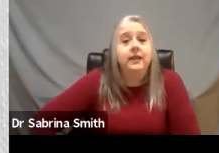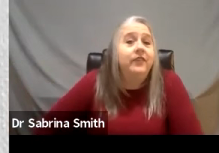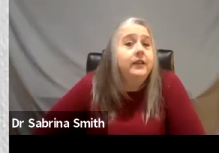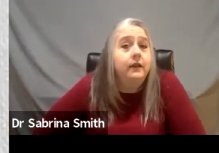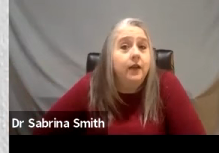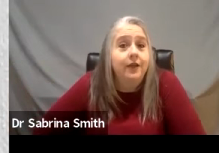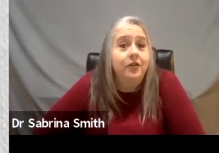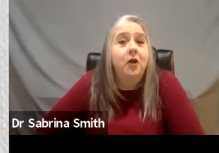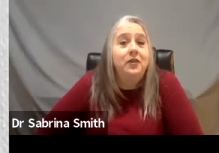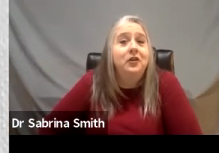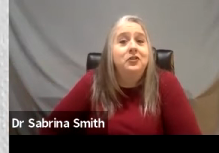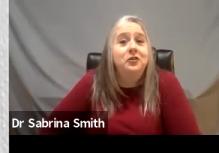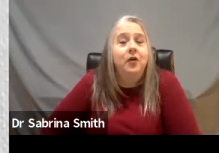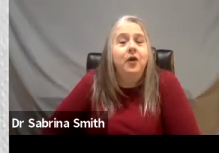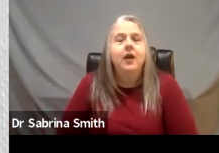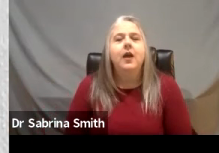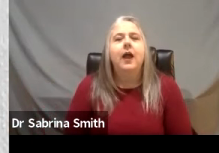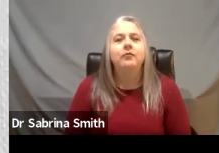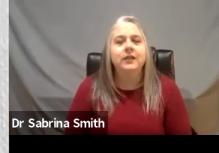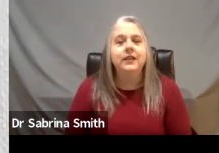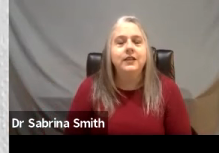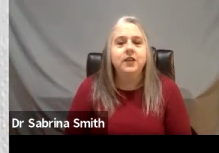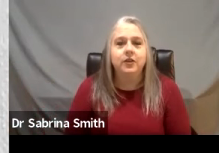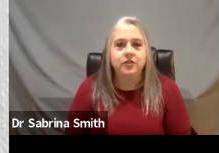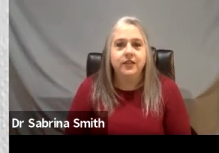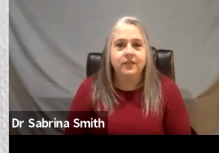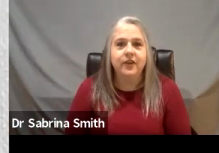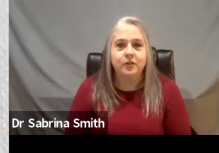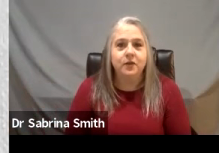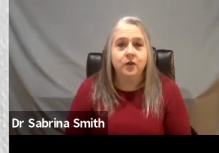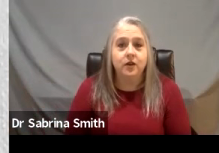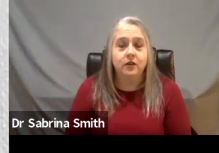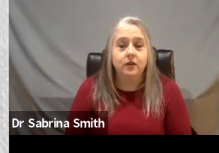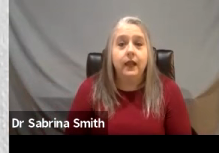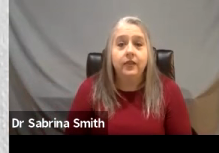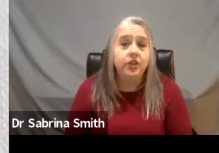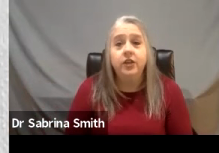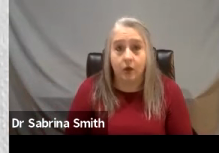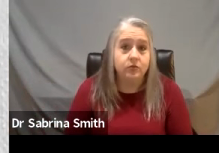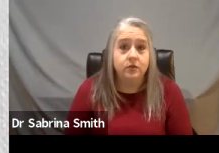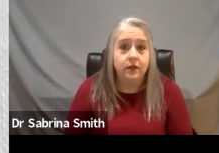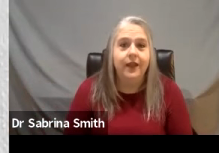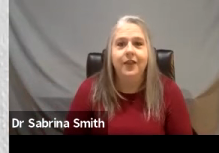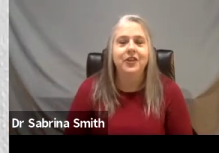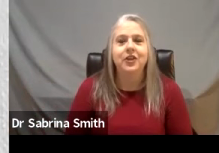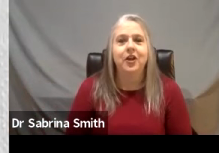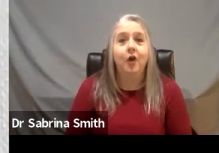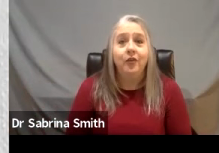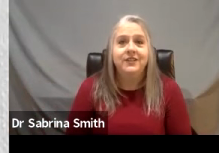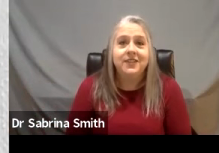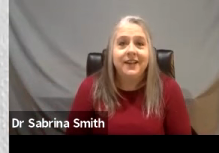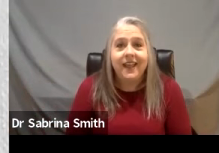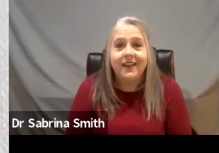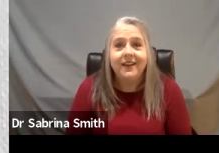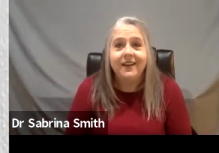got the same feeling. You go in there and you go, I really need to understand this finger spelled word. And then you don't. And then you go, oh,